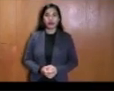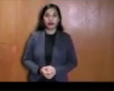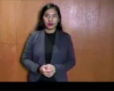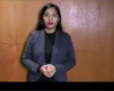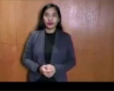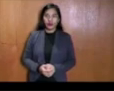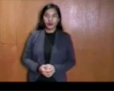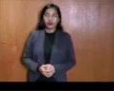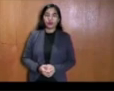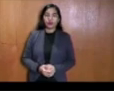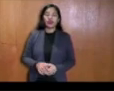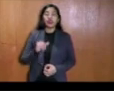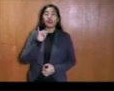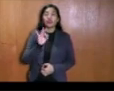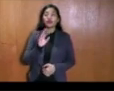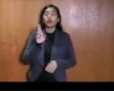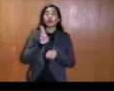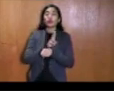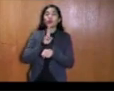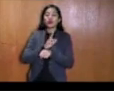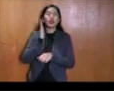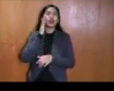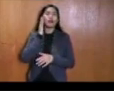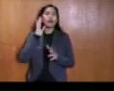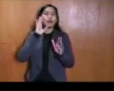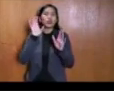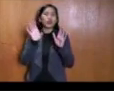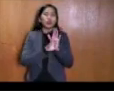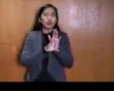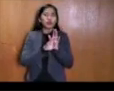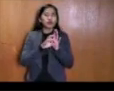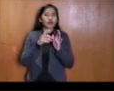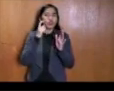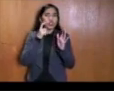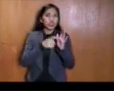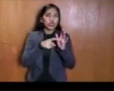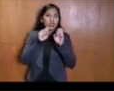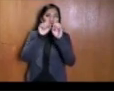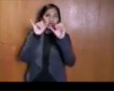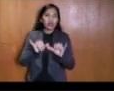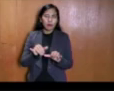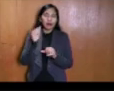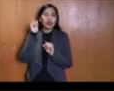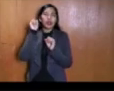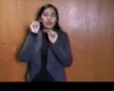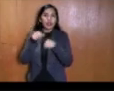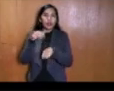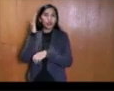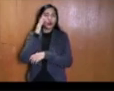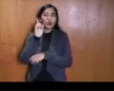widely used image recognition systems were better at identifying household items